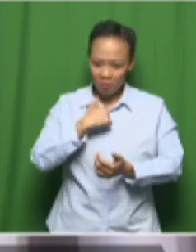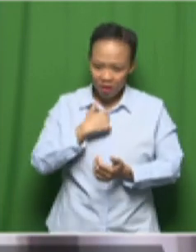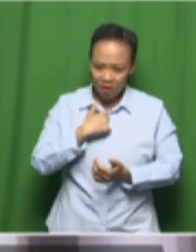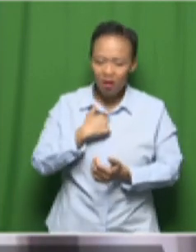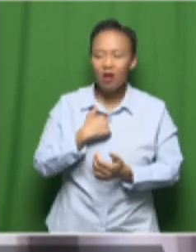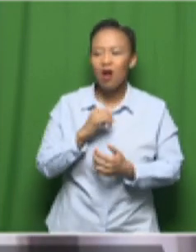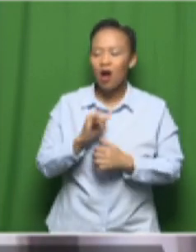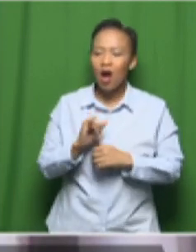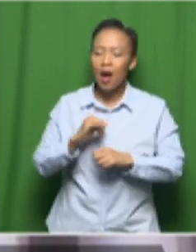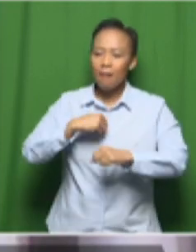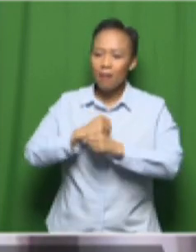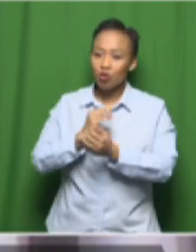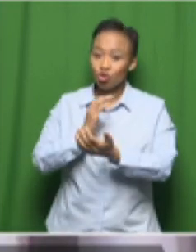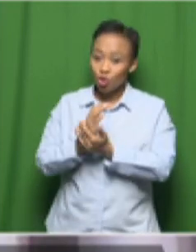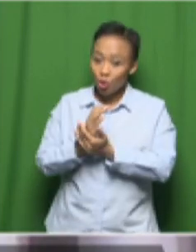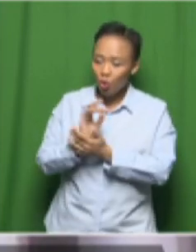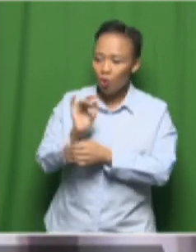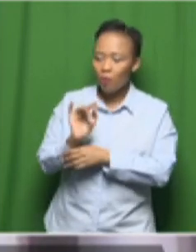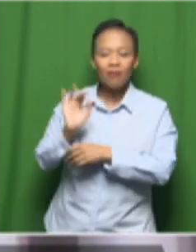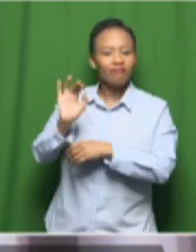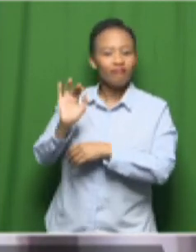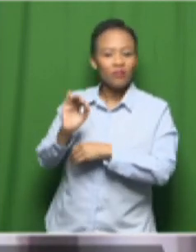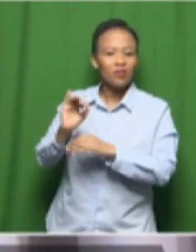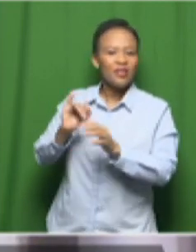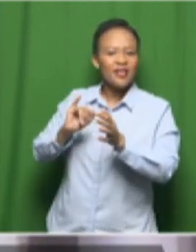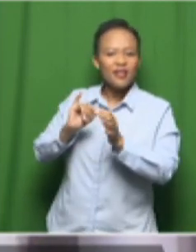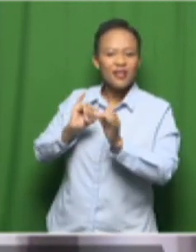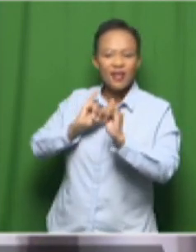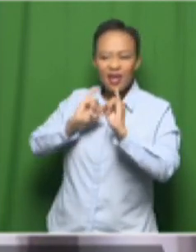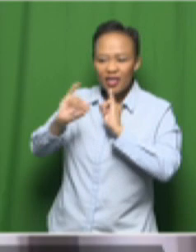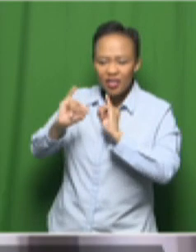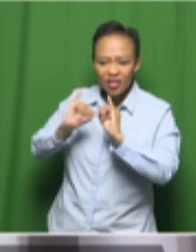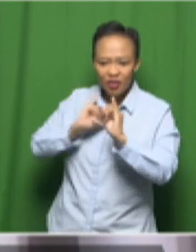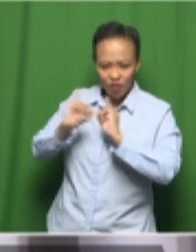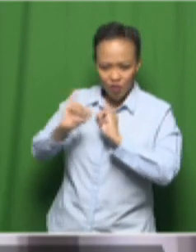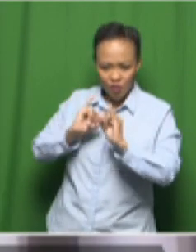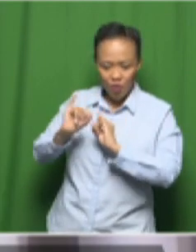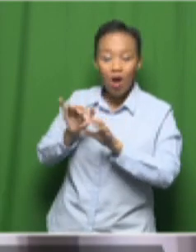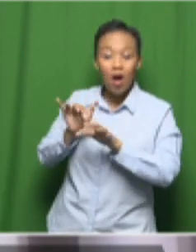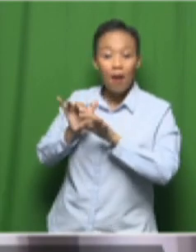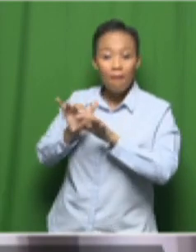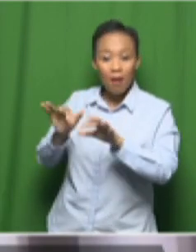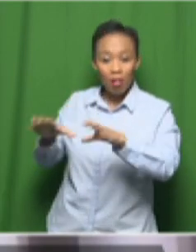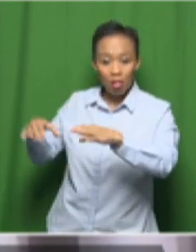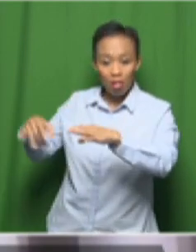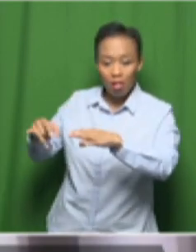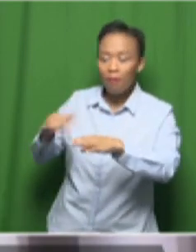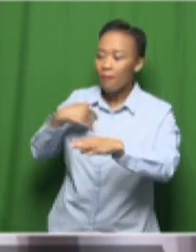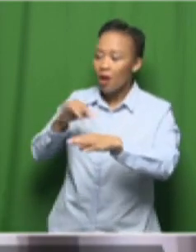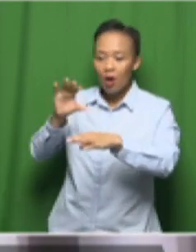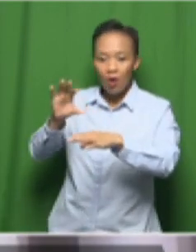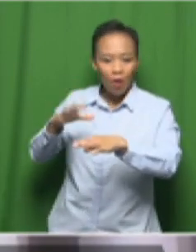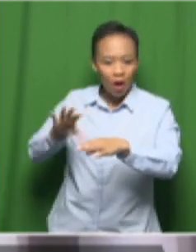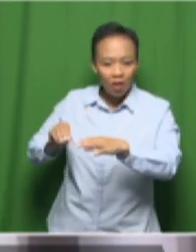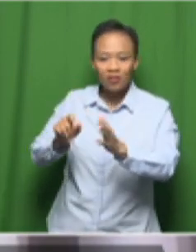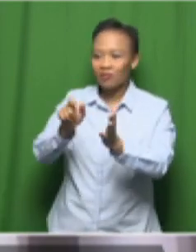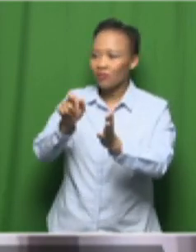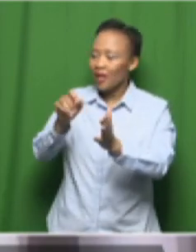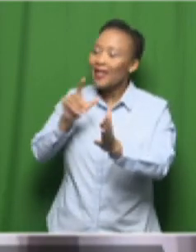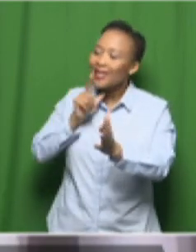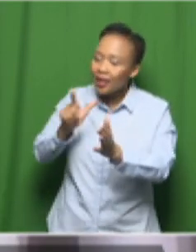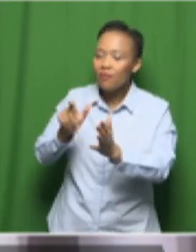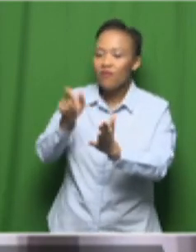these people. If the interviewees want to do voice notes, they can. If they want to write down the information, they